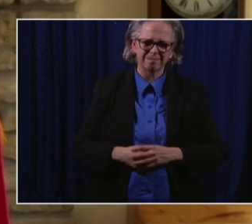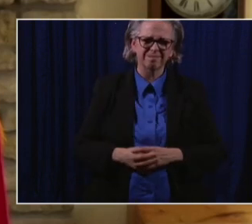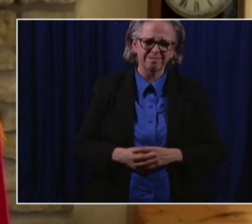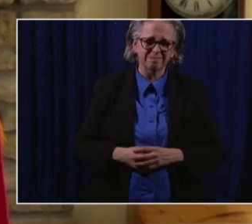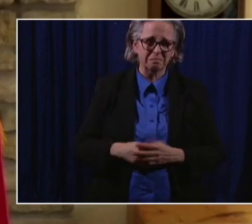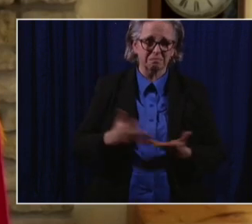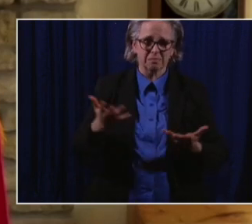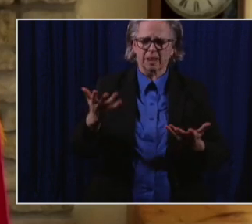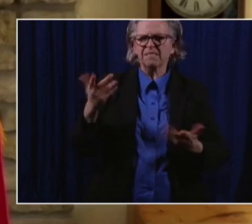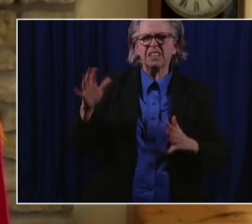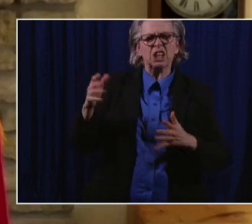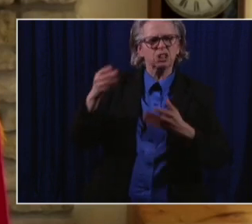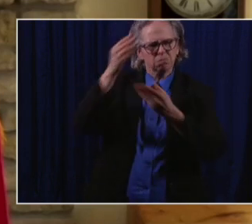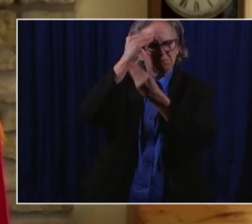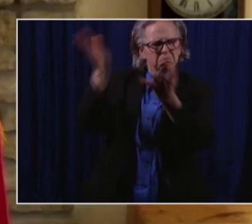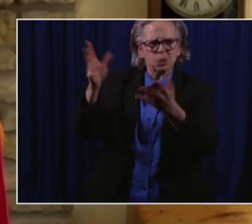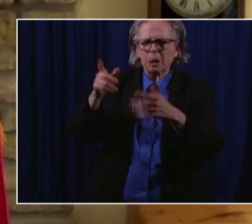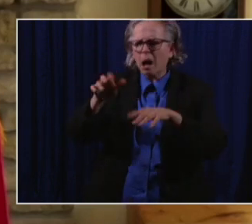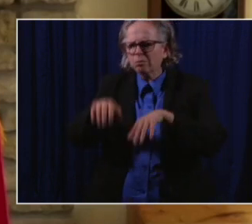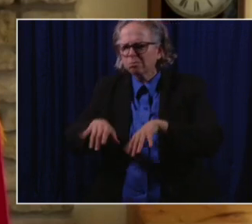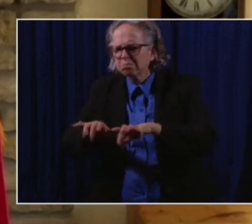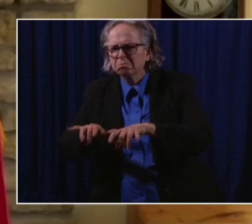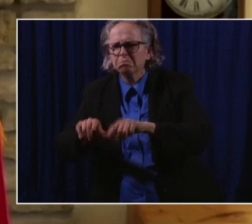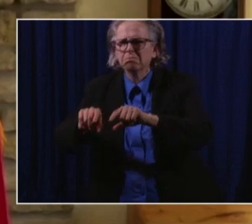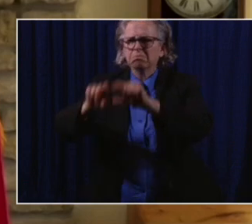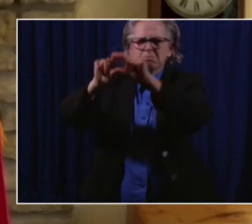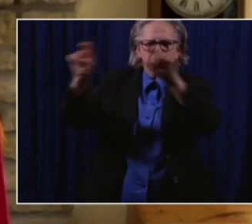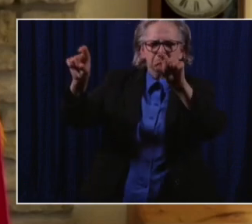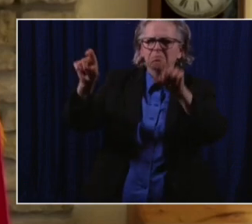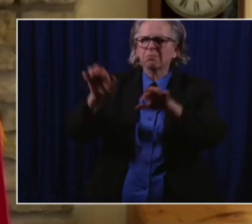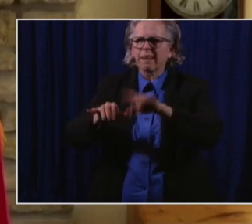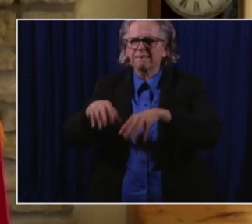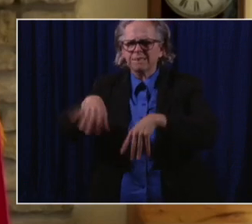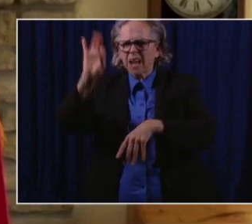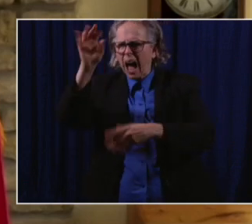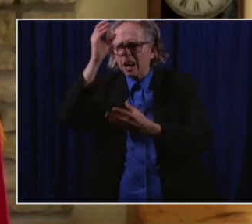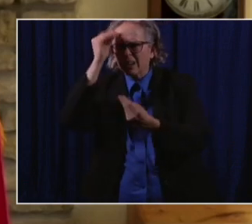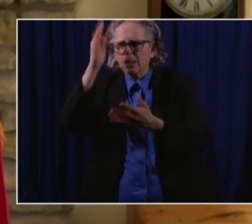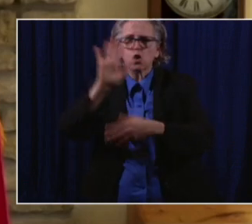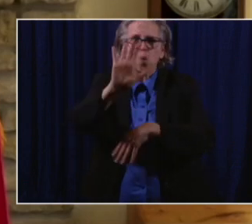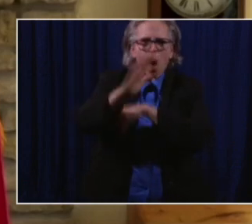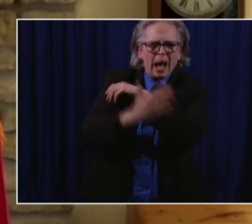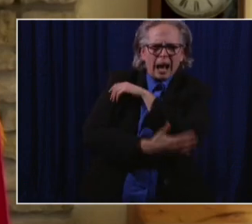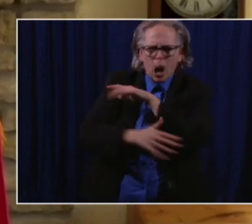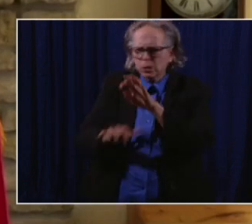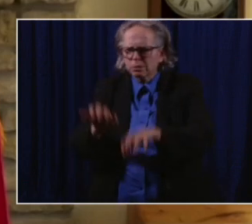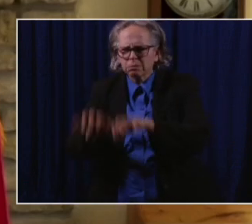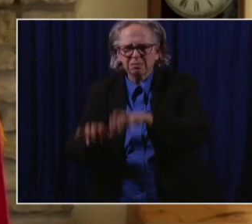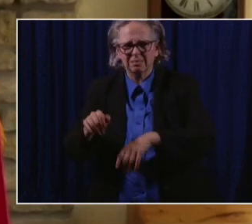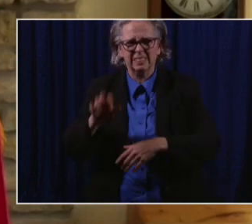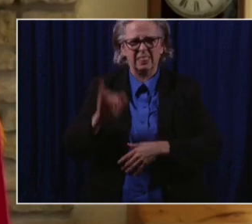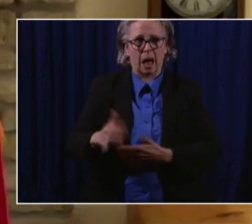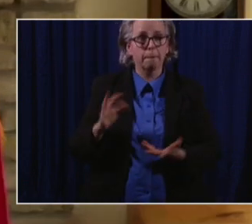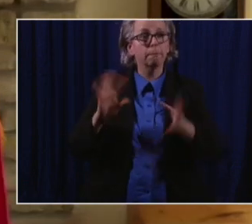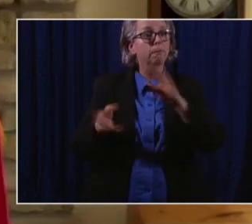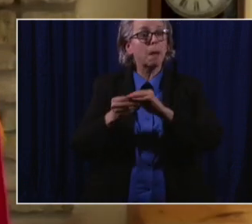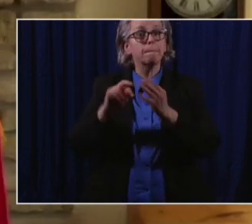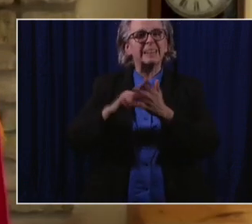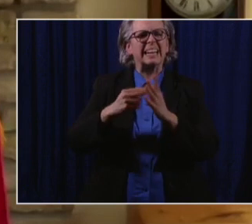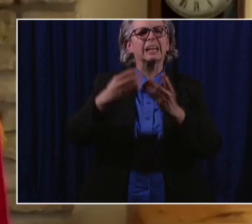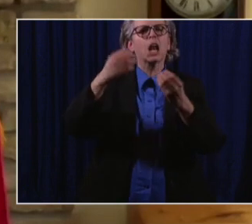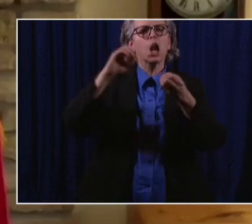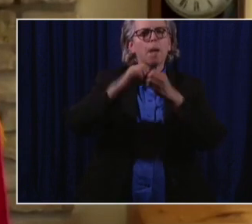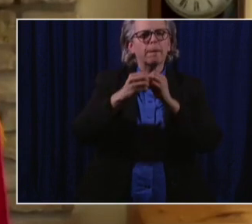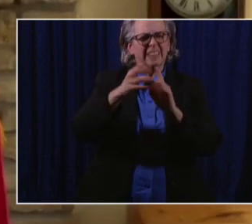take a look at those 88 counties. You can see where your county is ranked. Again, this is by a number of cases the last